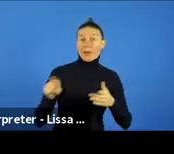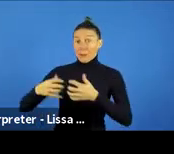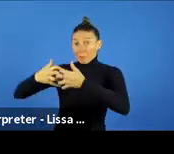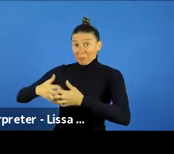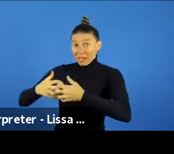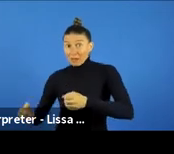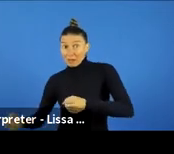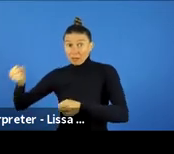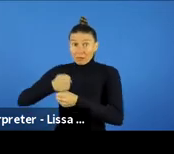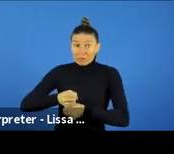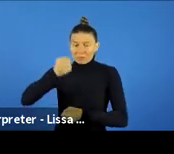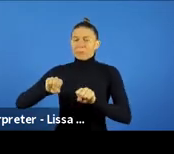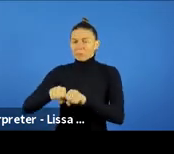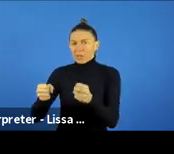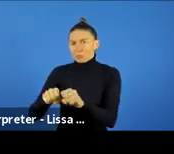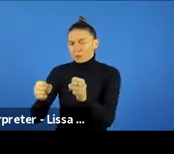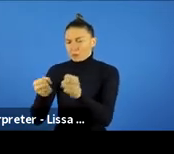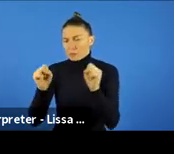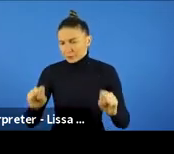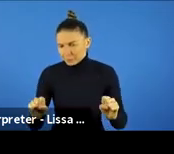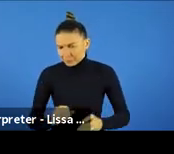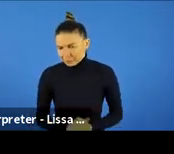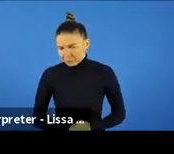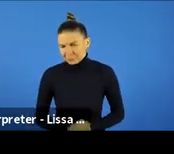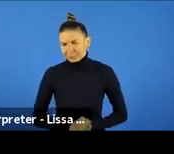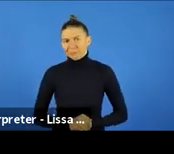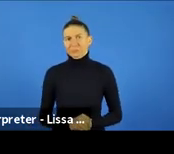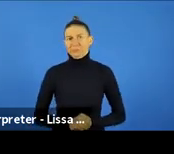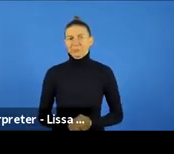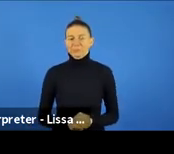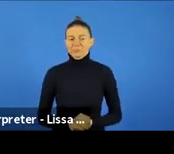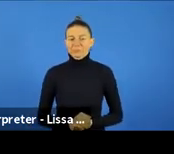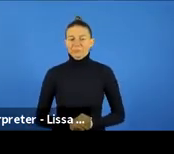helps people just to be more active. Thank you. Next slide.